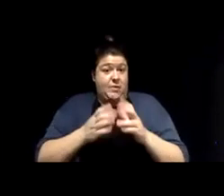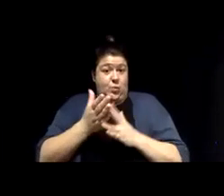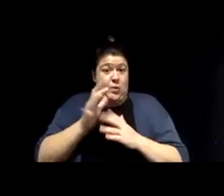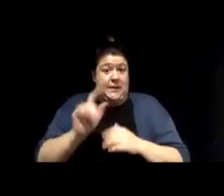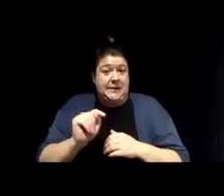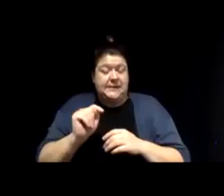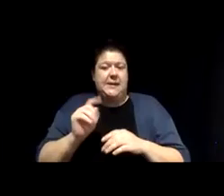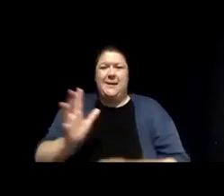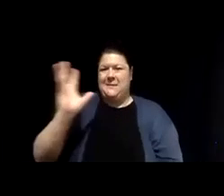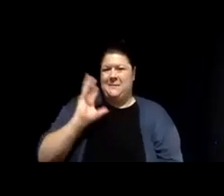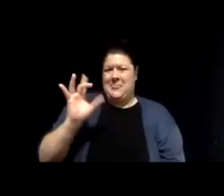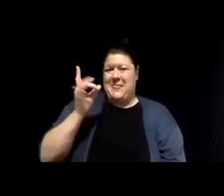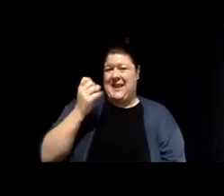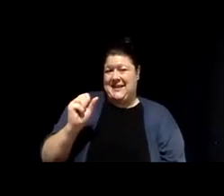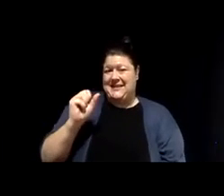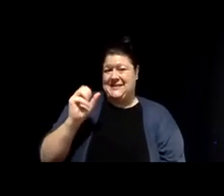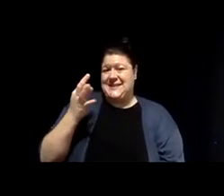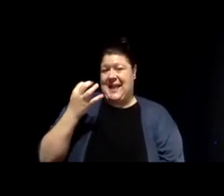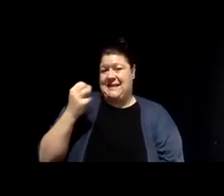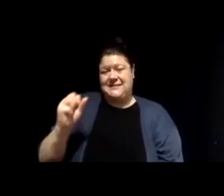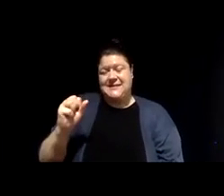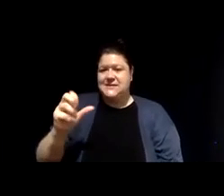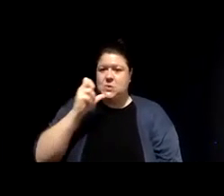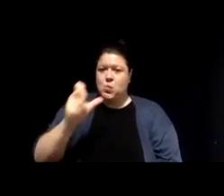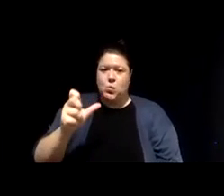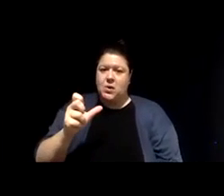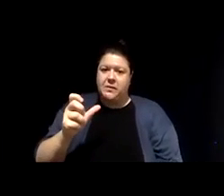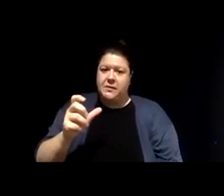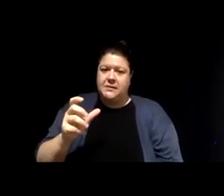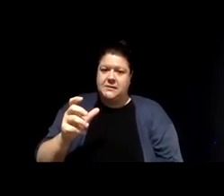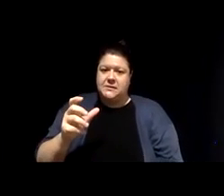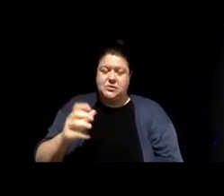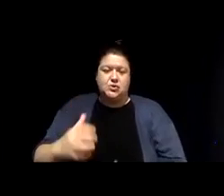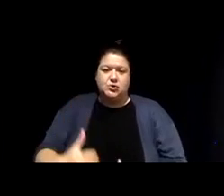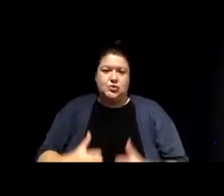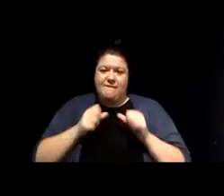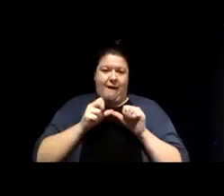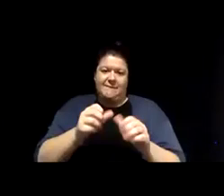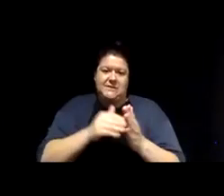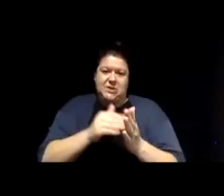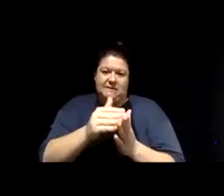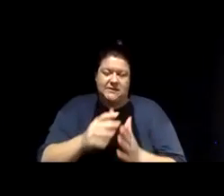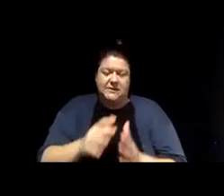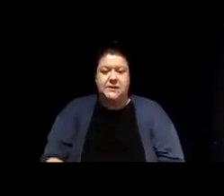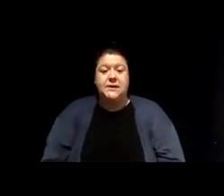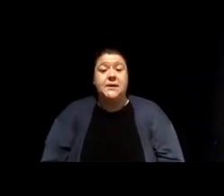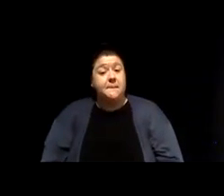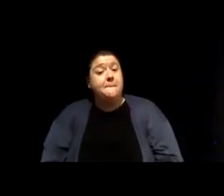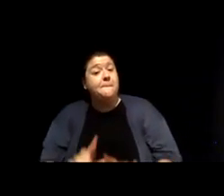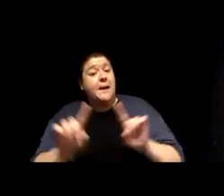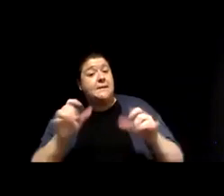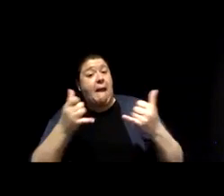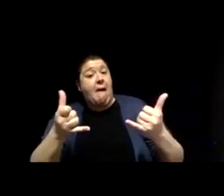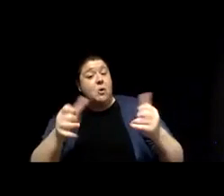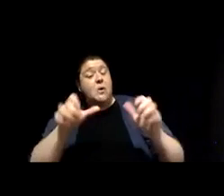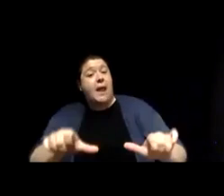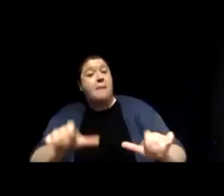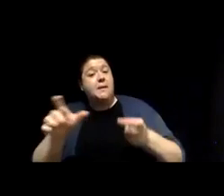So there is no cure for AIDS. However, it can be managed and controlled for a much longer